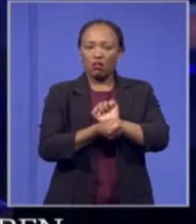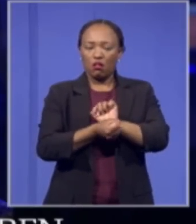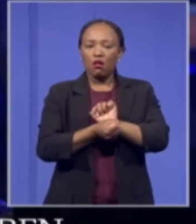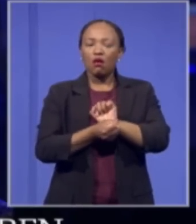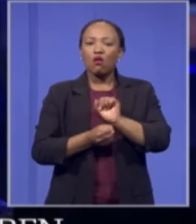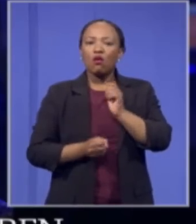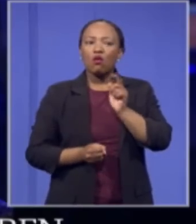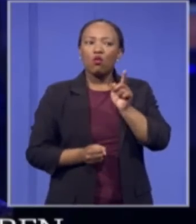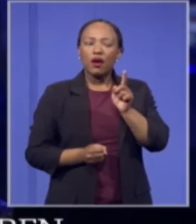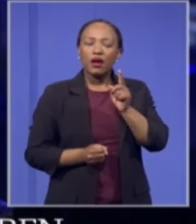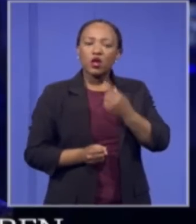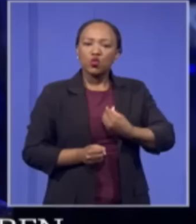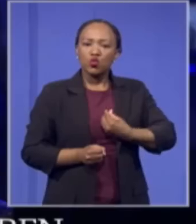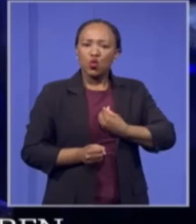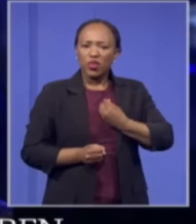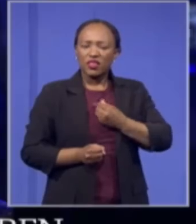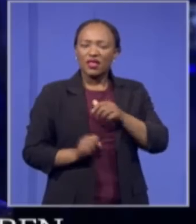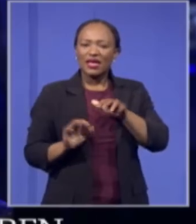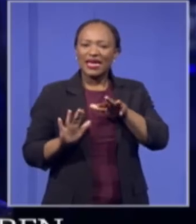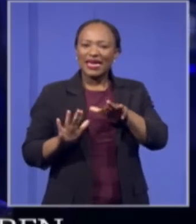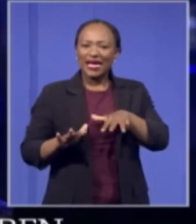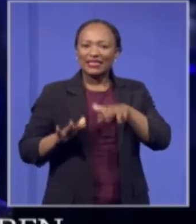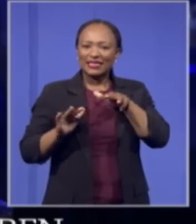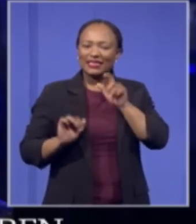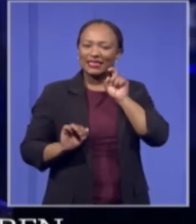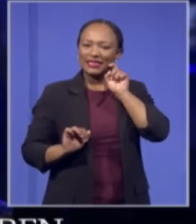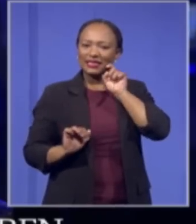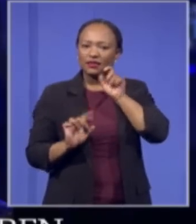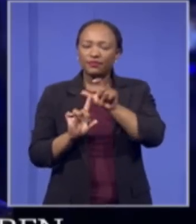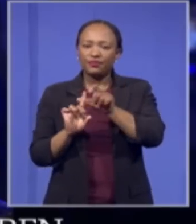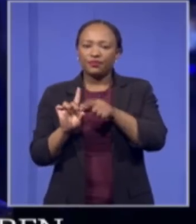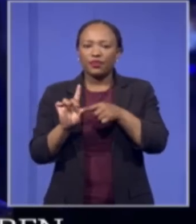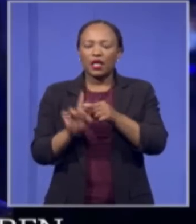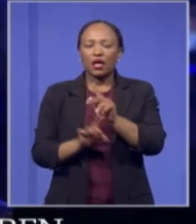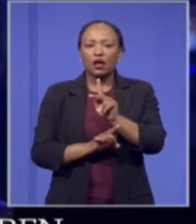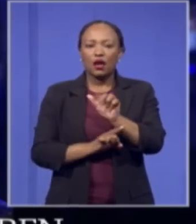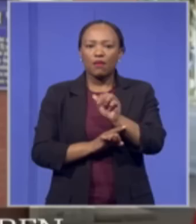dilemo tse 19 ka mogelo baukudi.